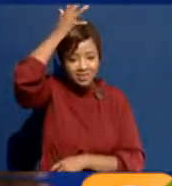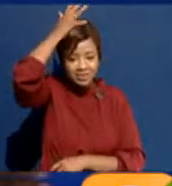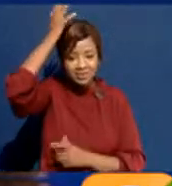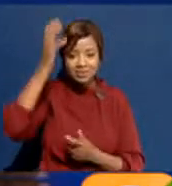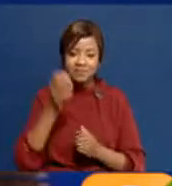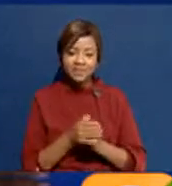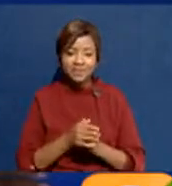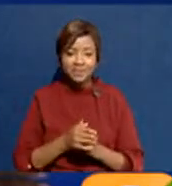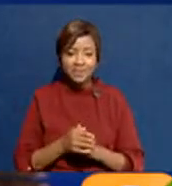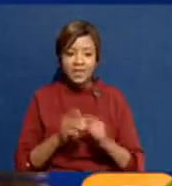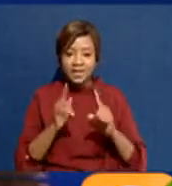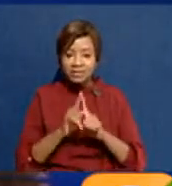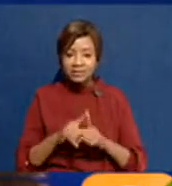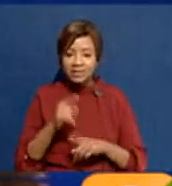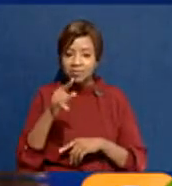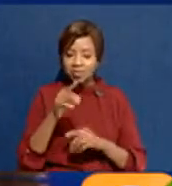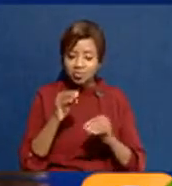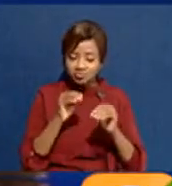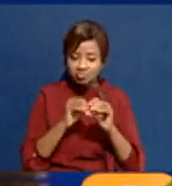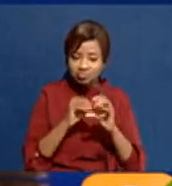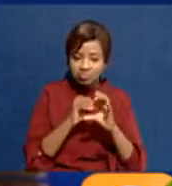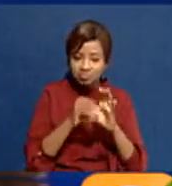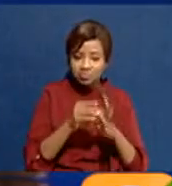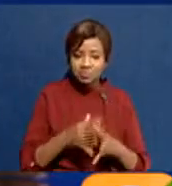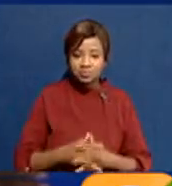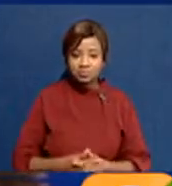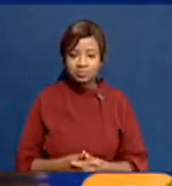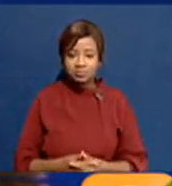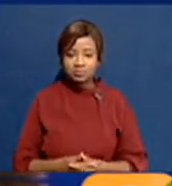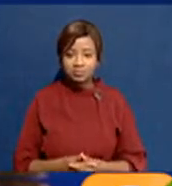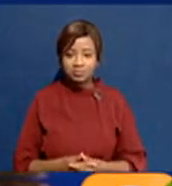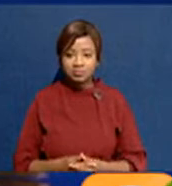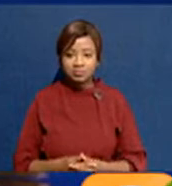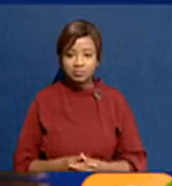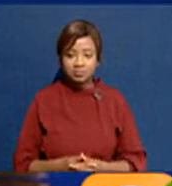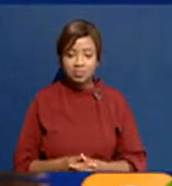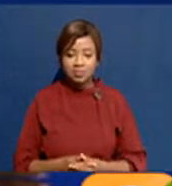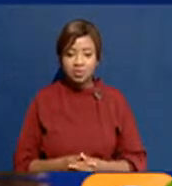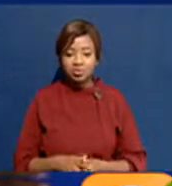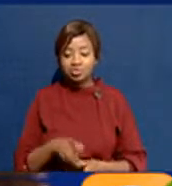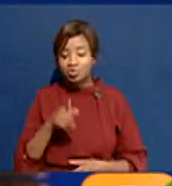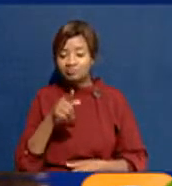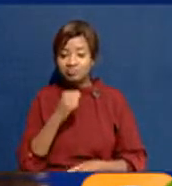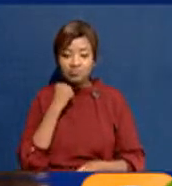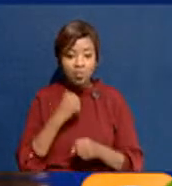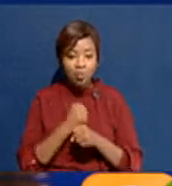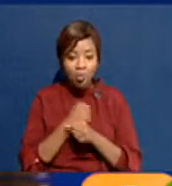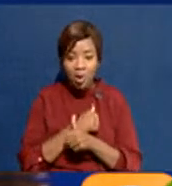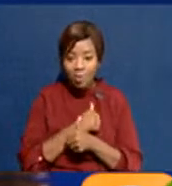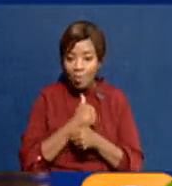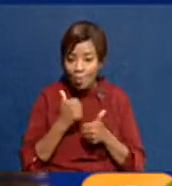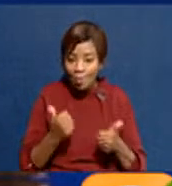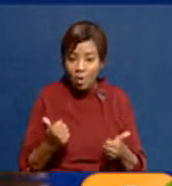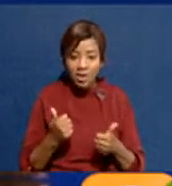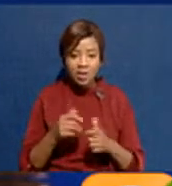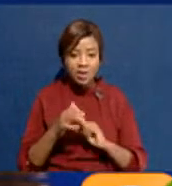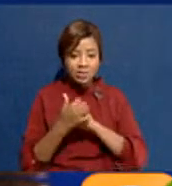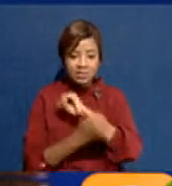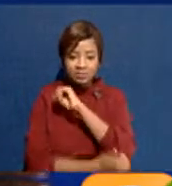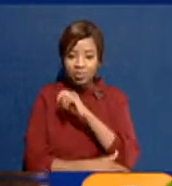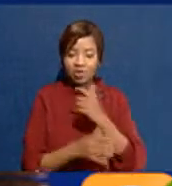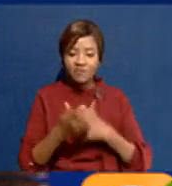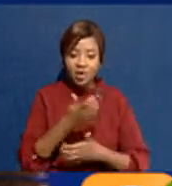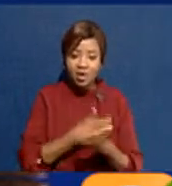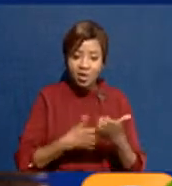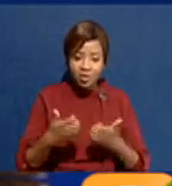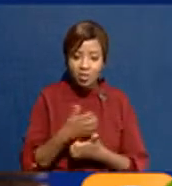You invest, and then you let your investment go just, so it is poor economics, poor finance, very poor, I must say. How